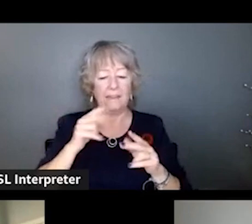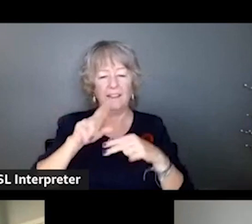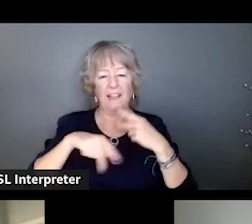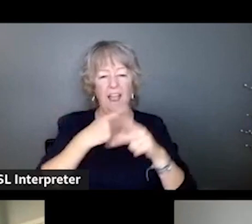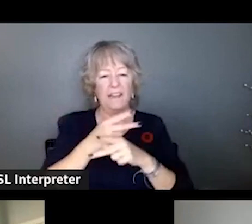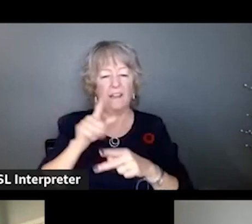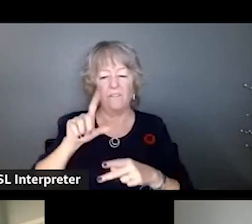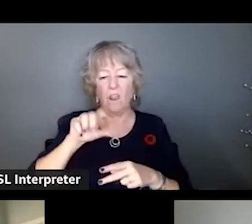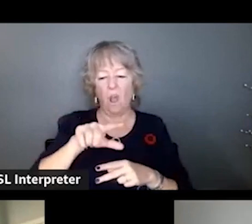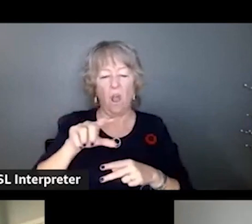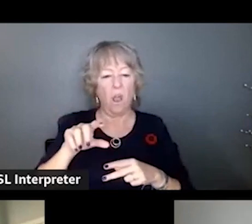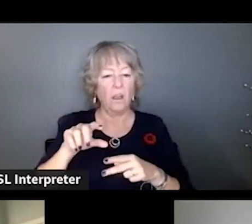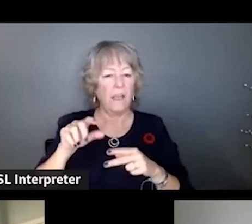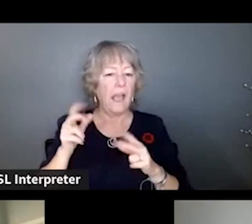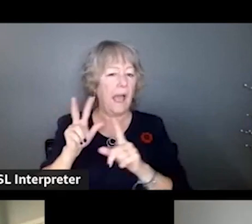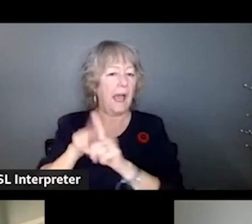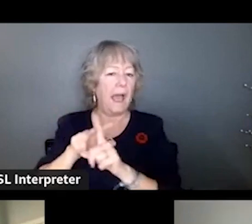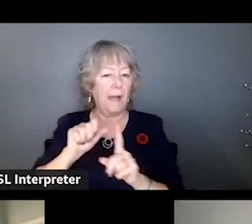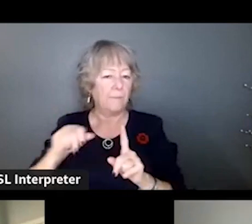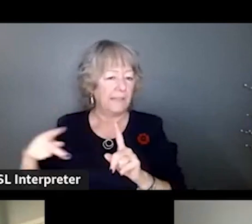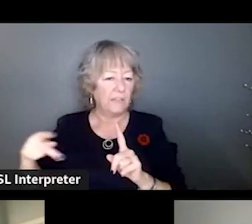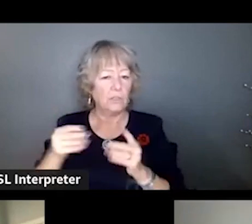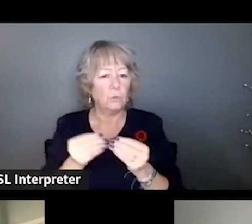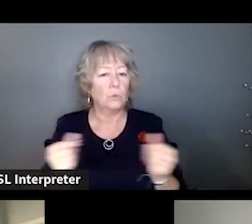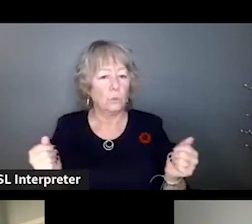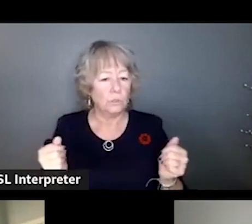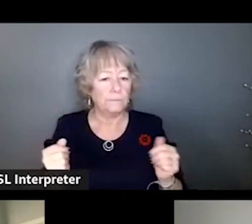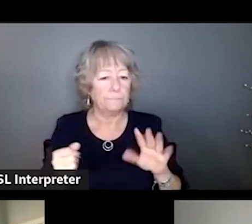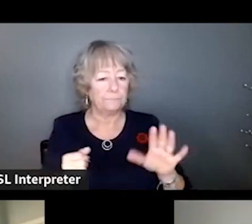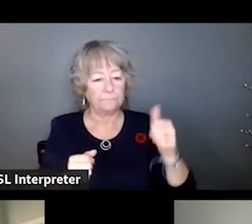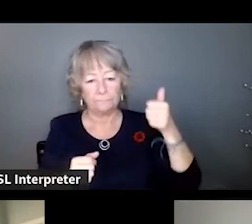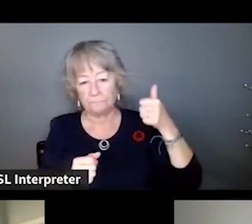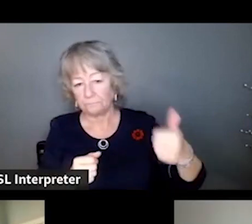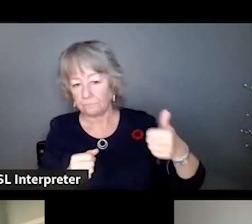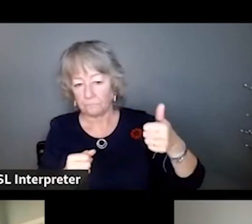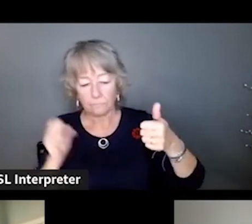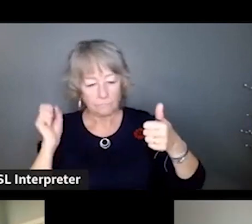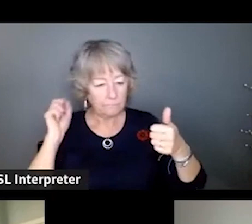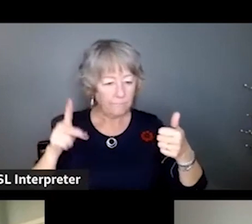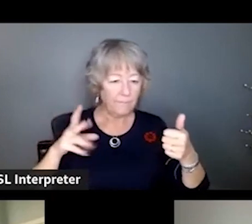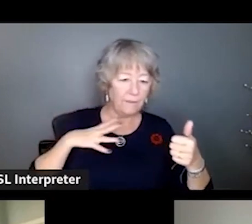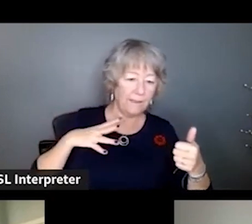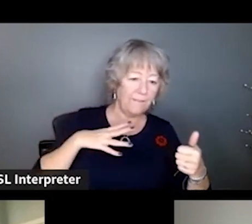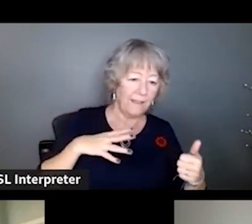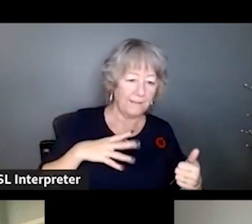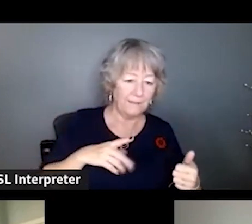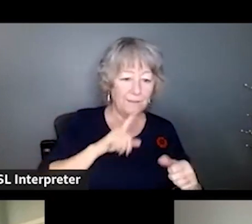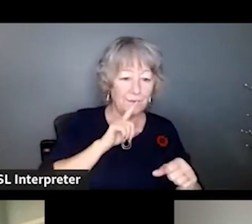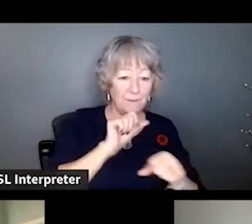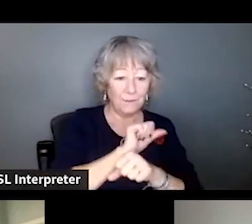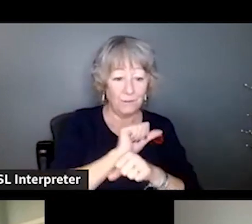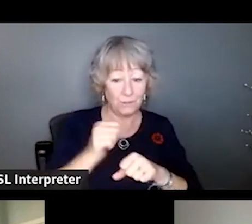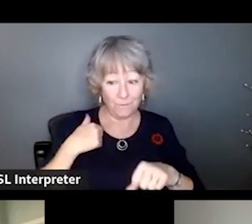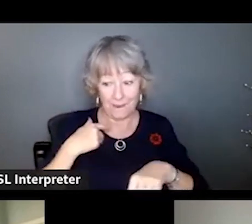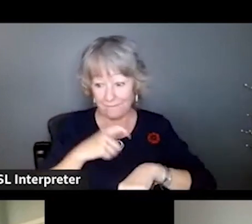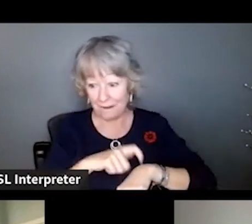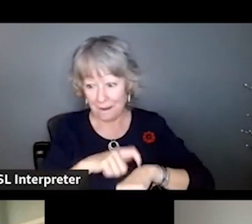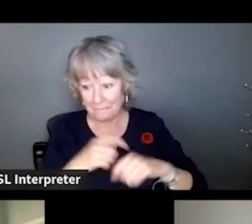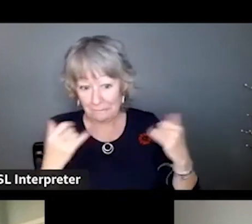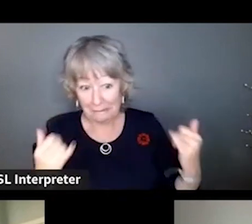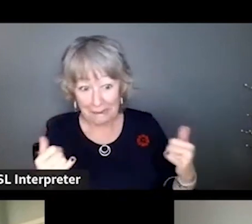and analytics solution? Yeah. Okay, great. Yeah. So you sure we have time, right? Today I